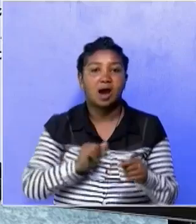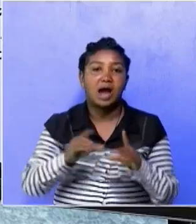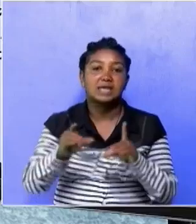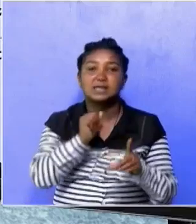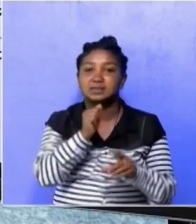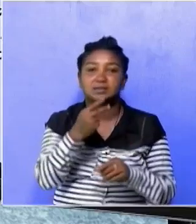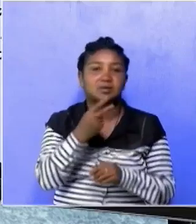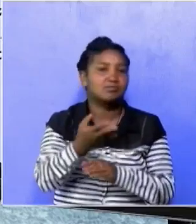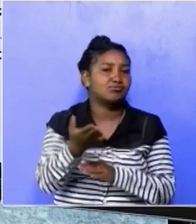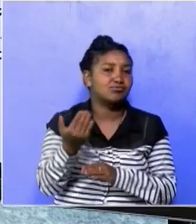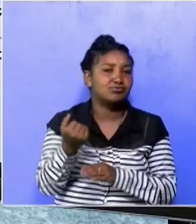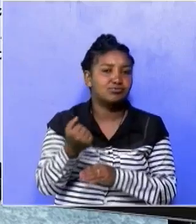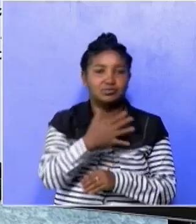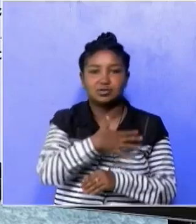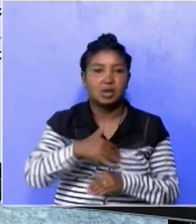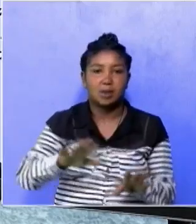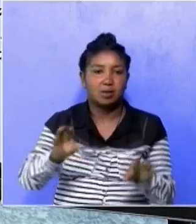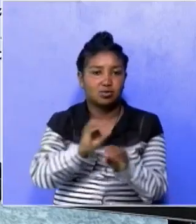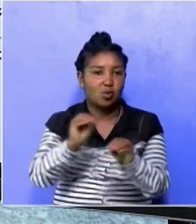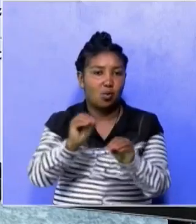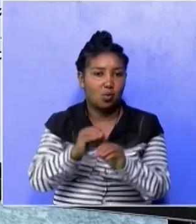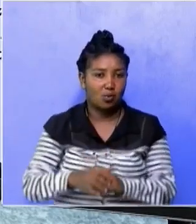zebra. I don't see a zebra.